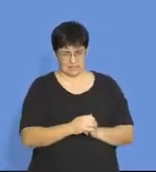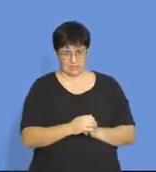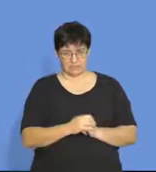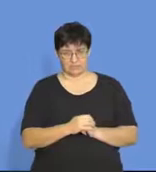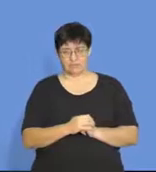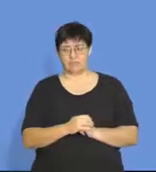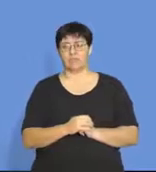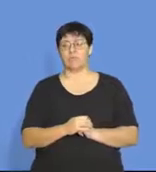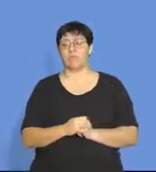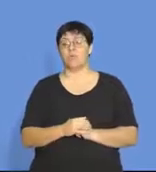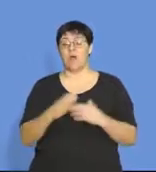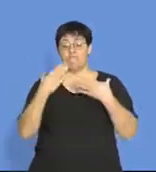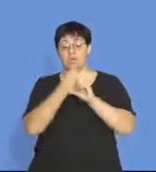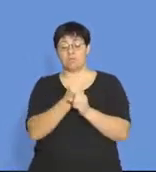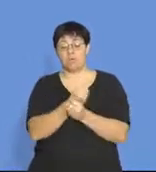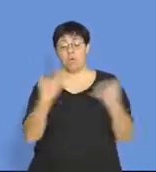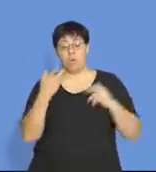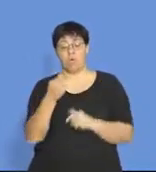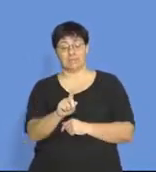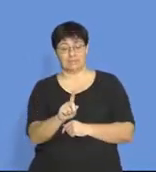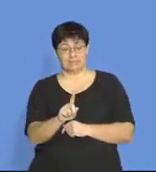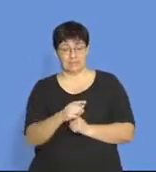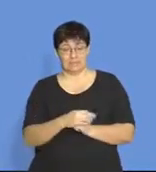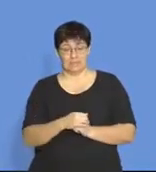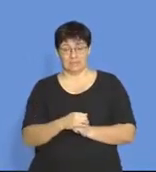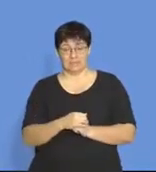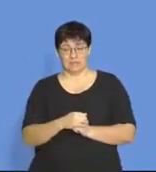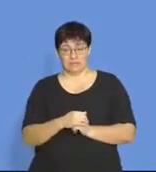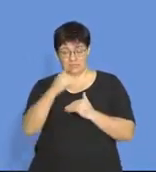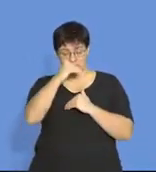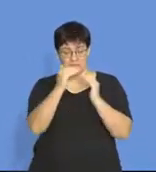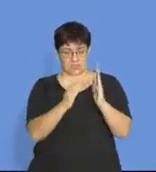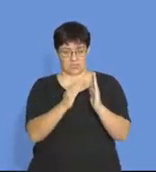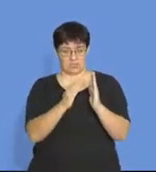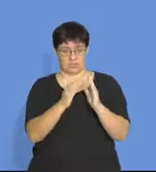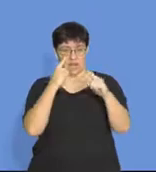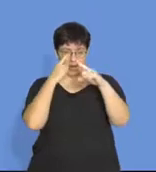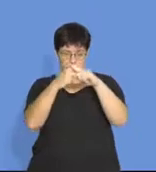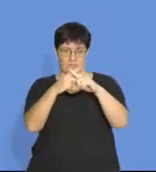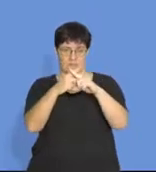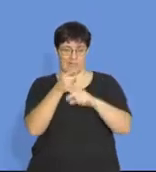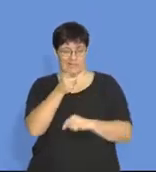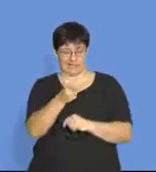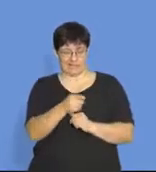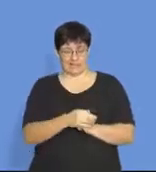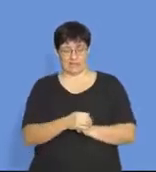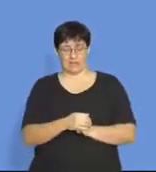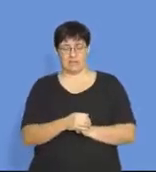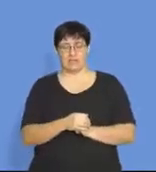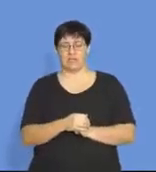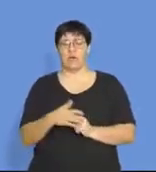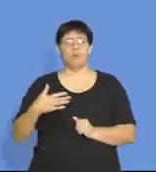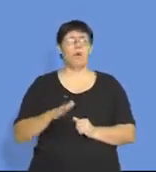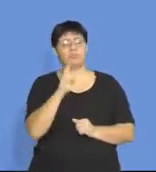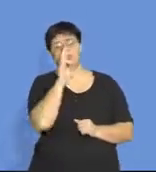attention to that. What we are mainly focused on is this intersection of the two graphs here to